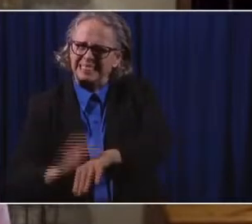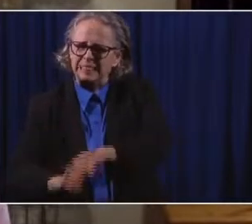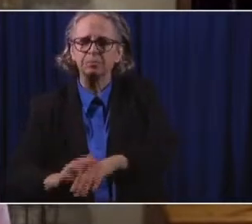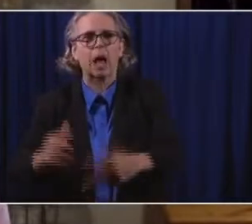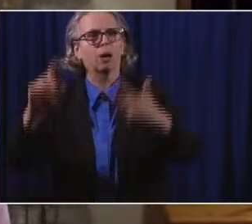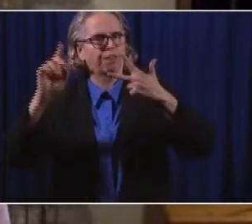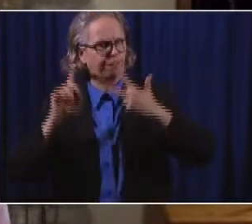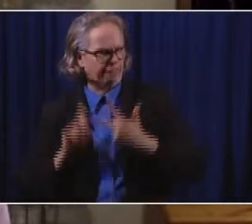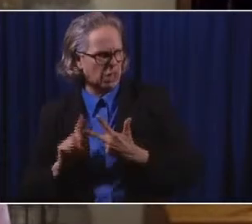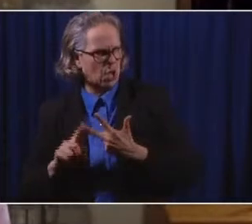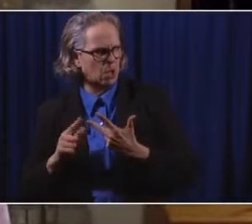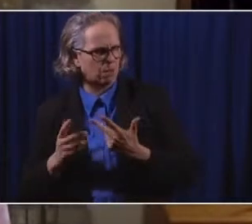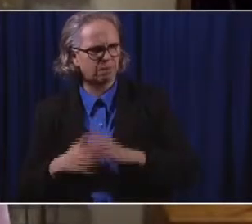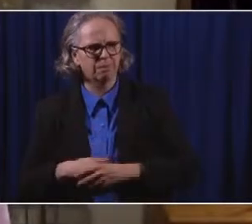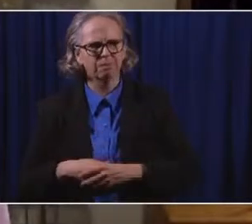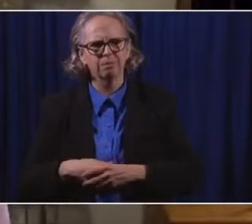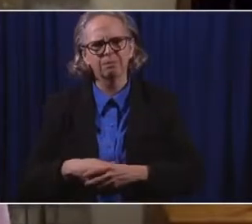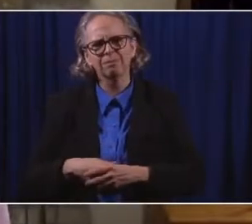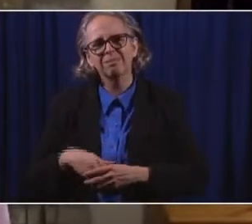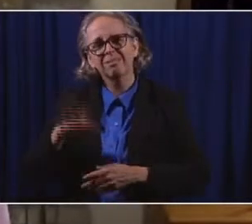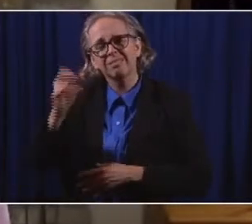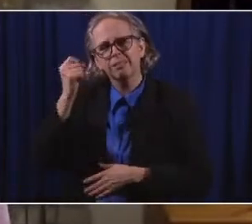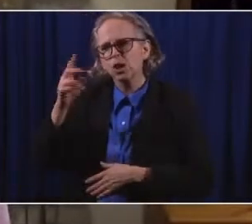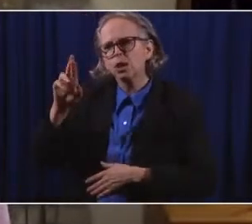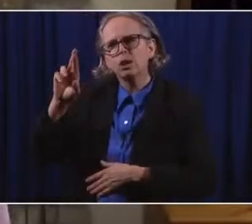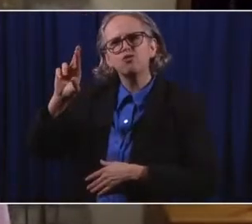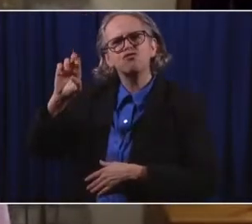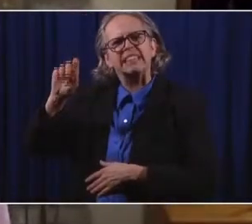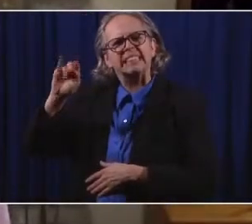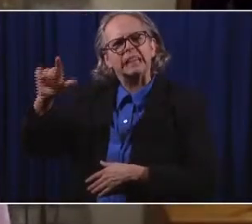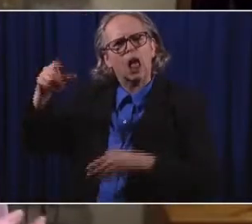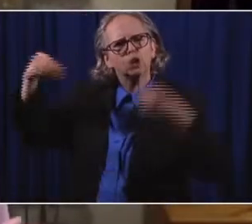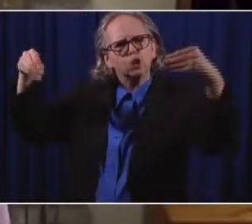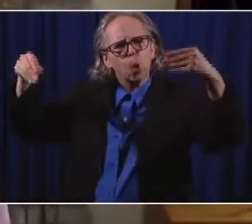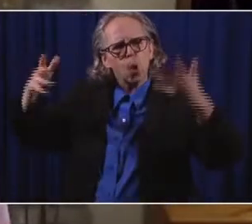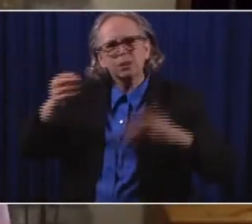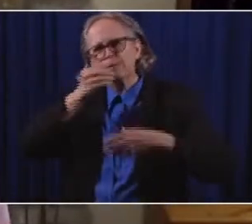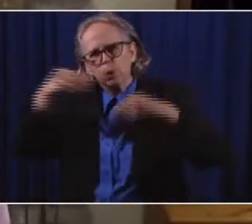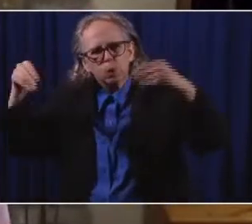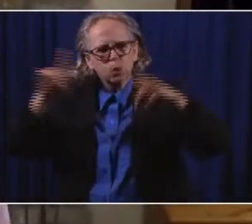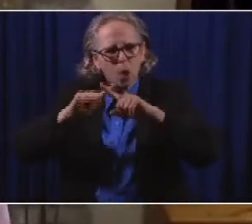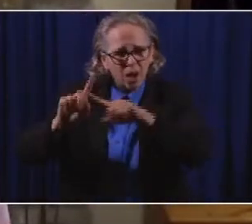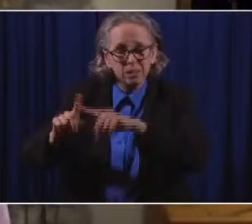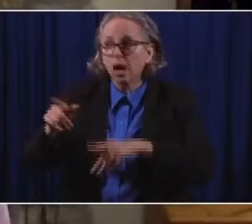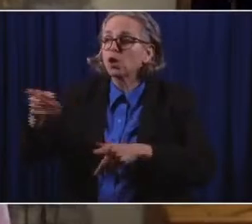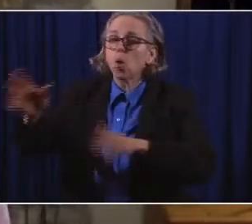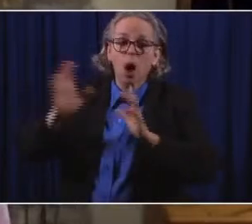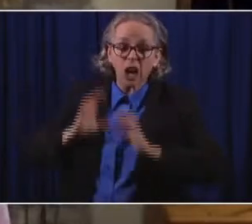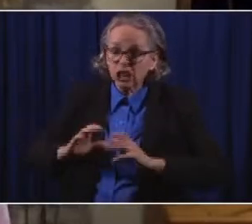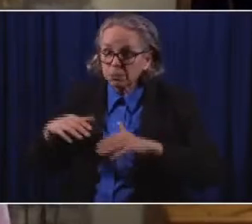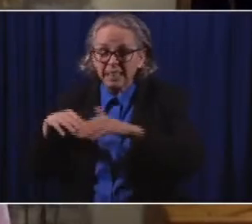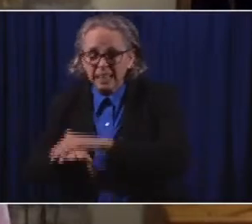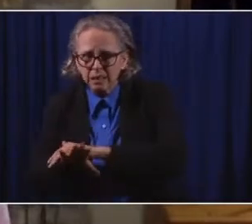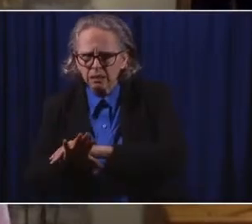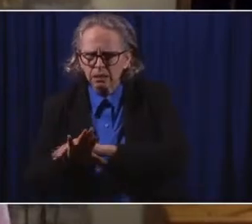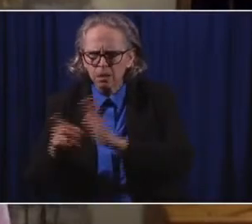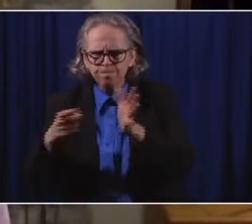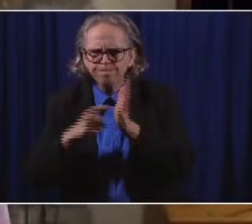for retail establishments, require customers to wear masks unless there is some specific